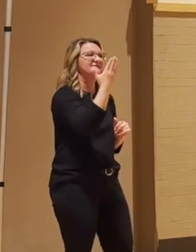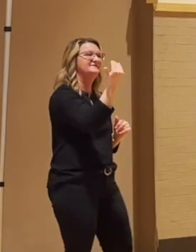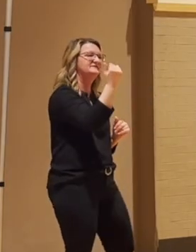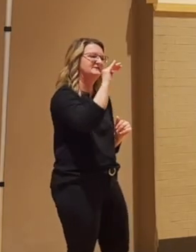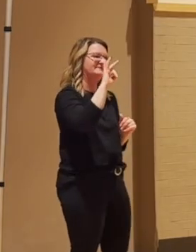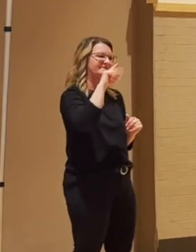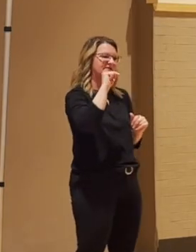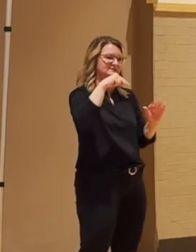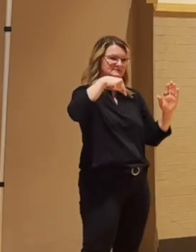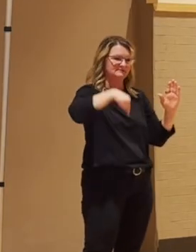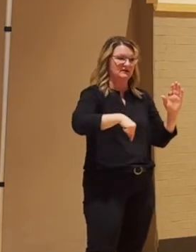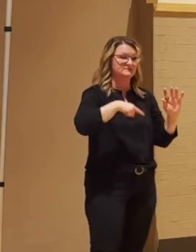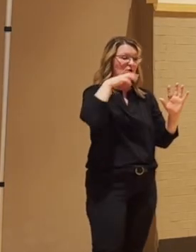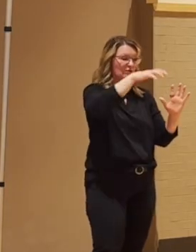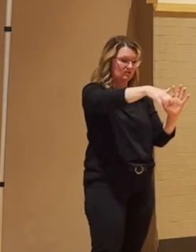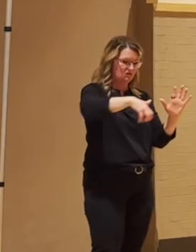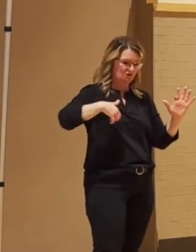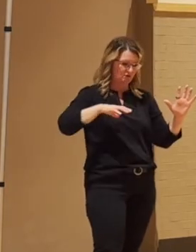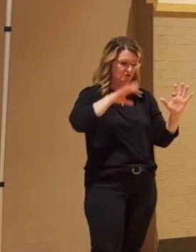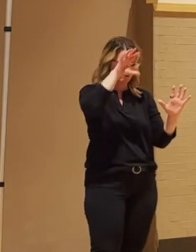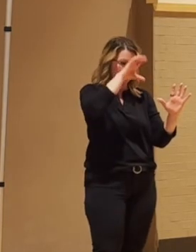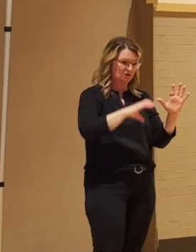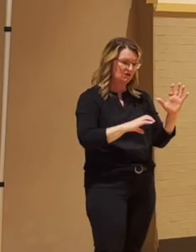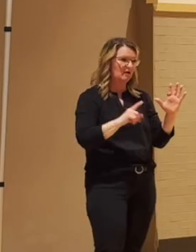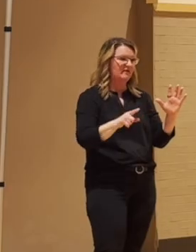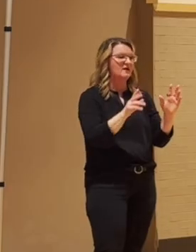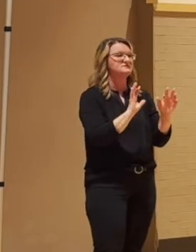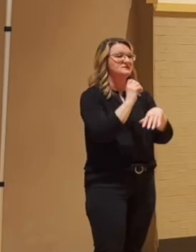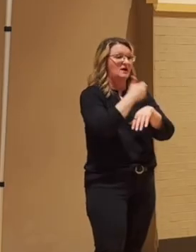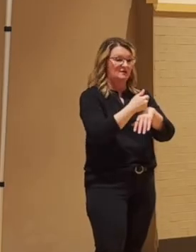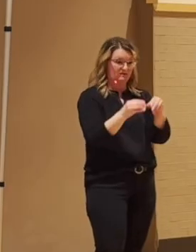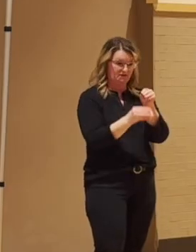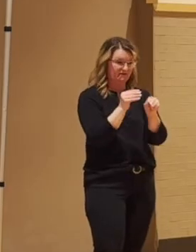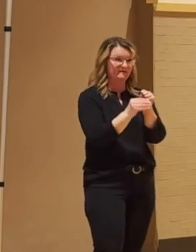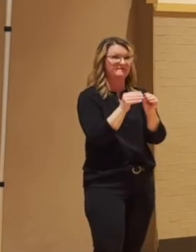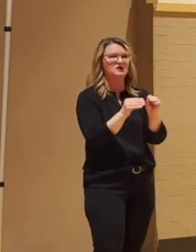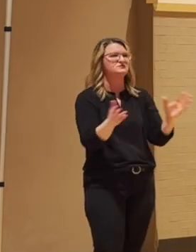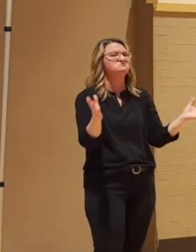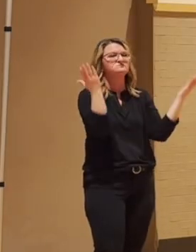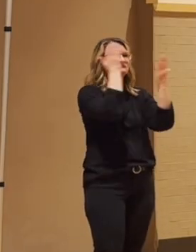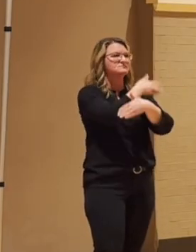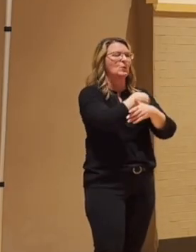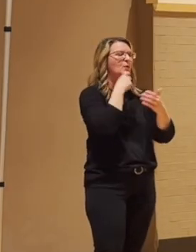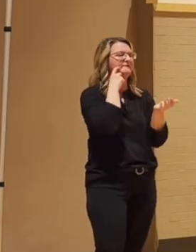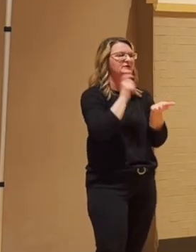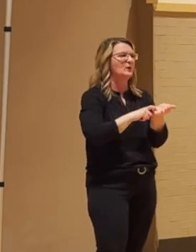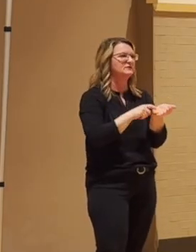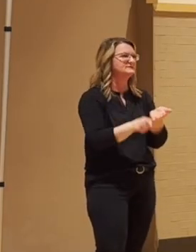So once the construction is completed and the site restored, you won't even notice that there's a tank